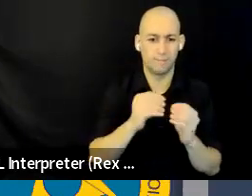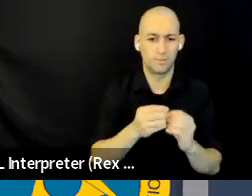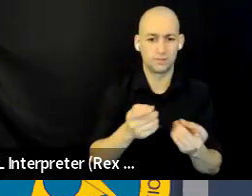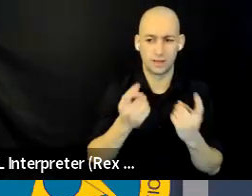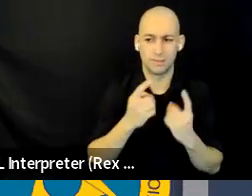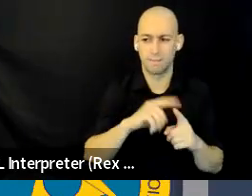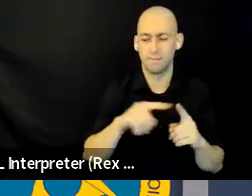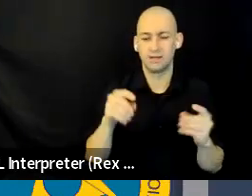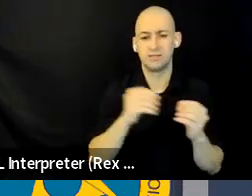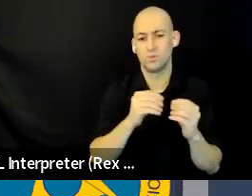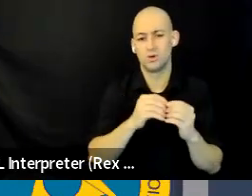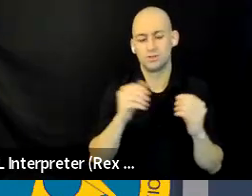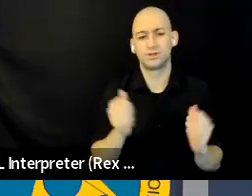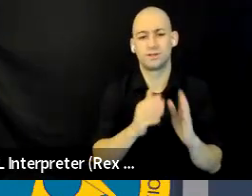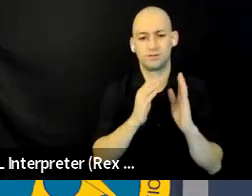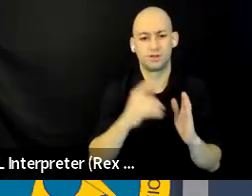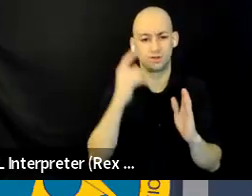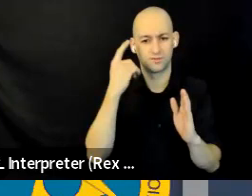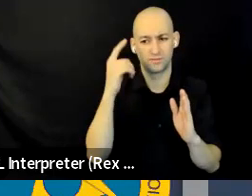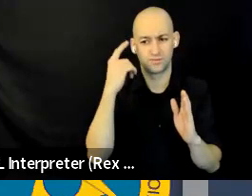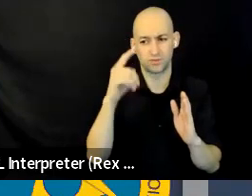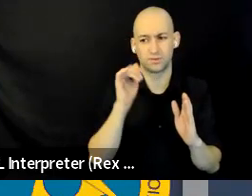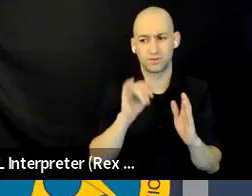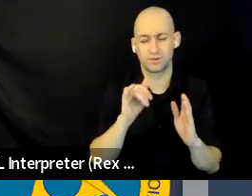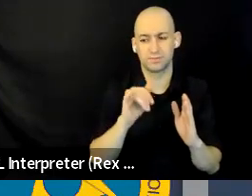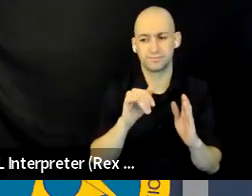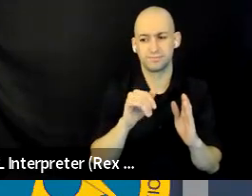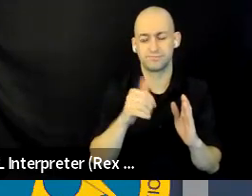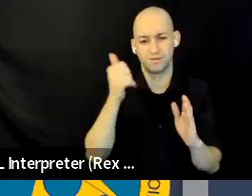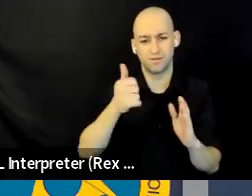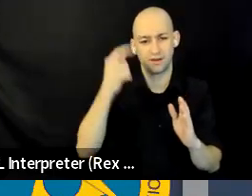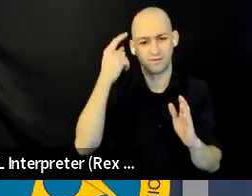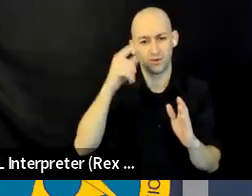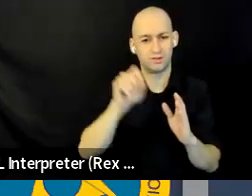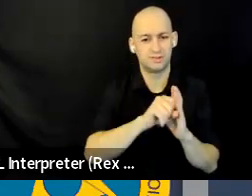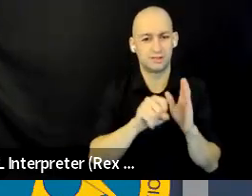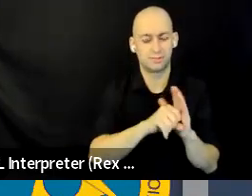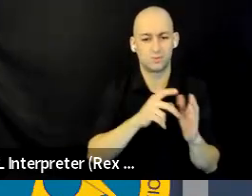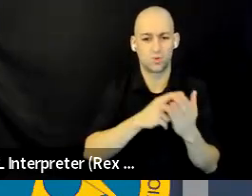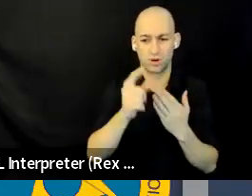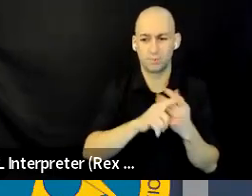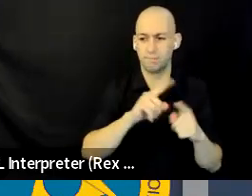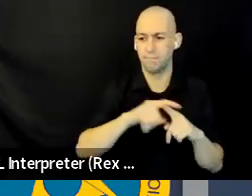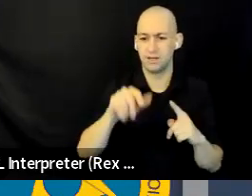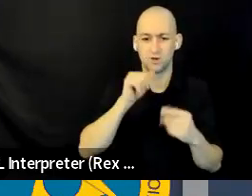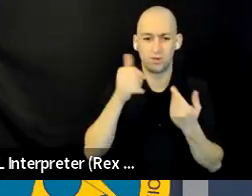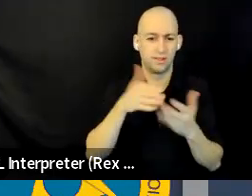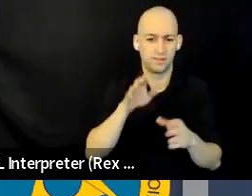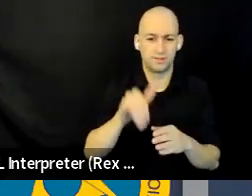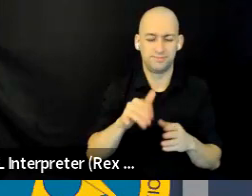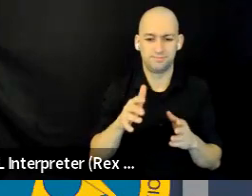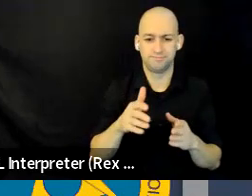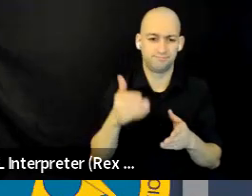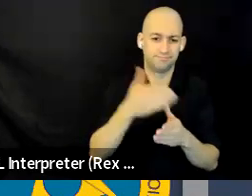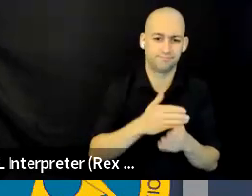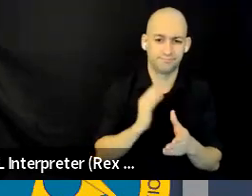more challenging for new money for state programs. But let's not let that inhibit us, should we